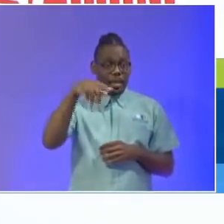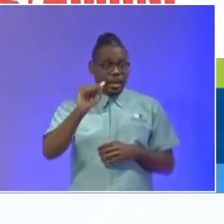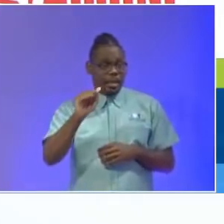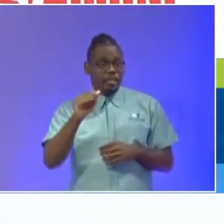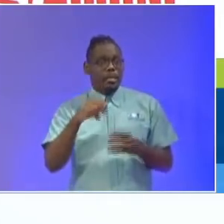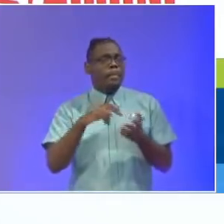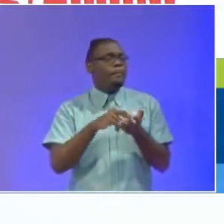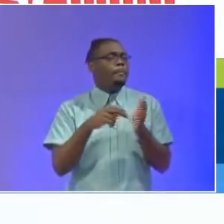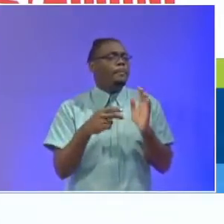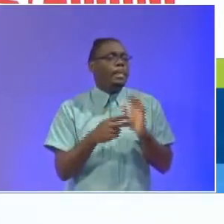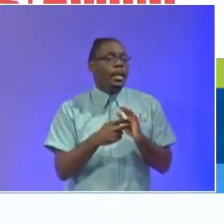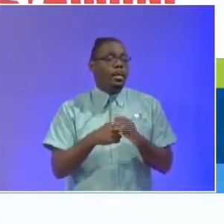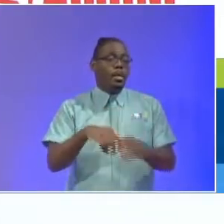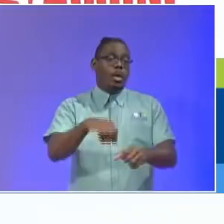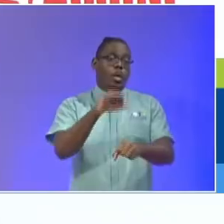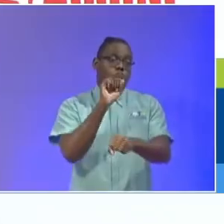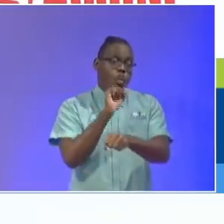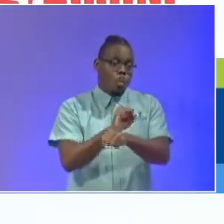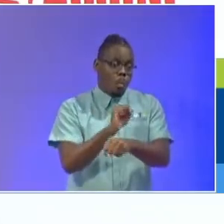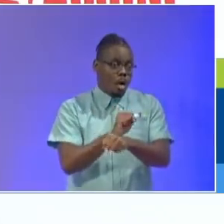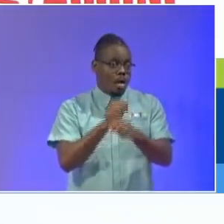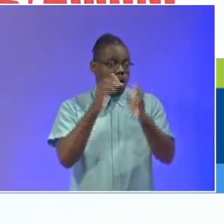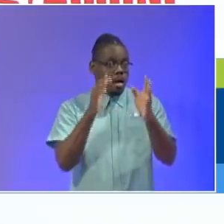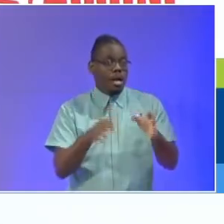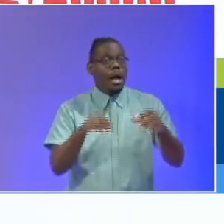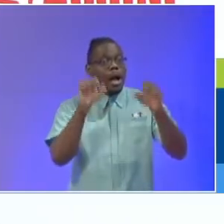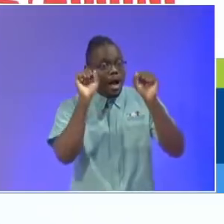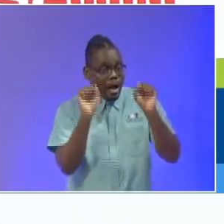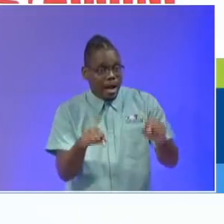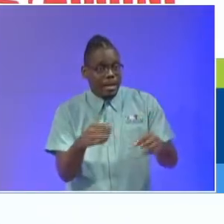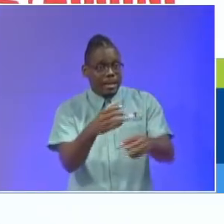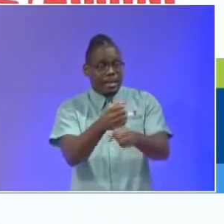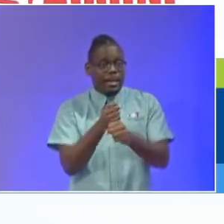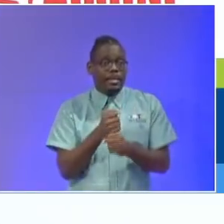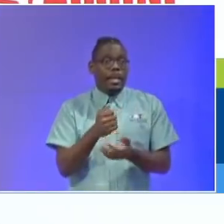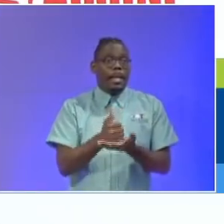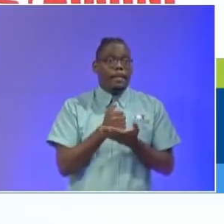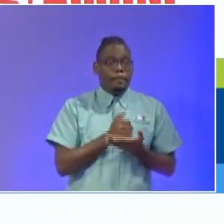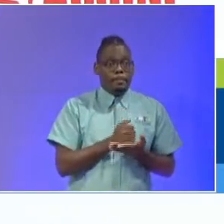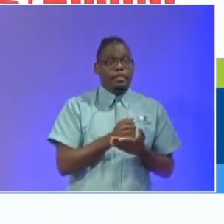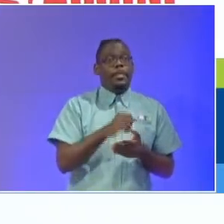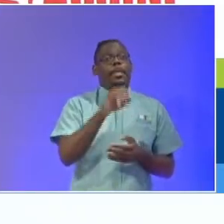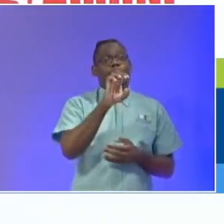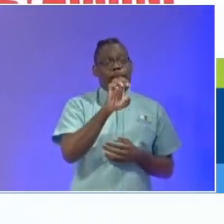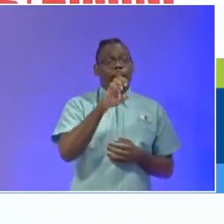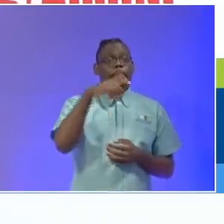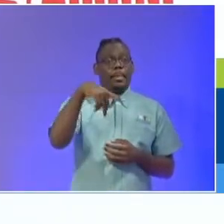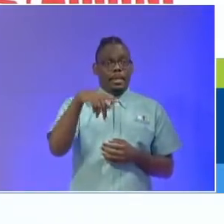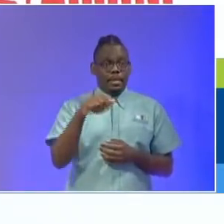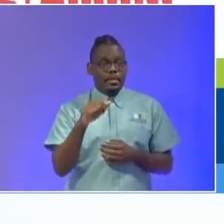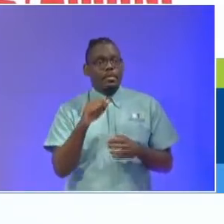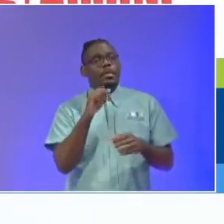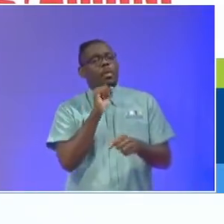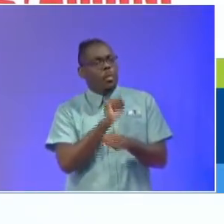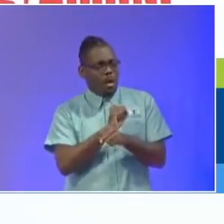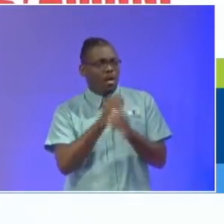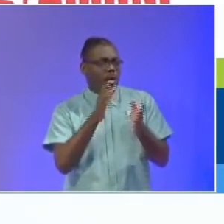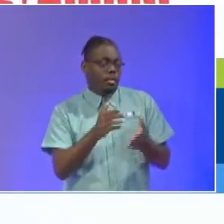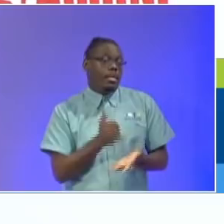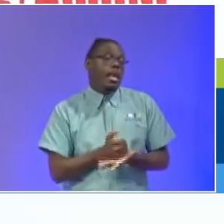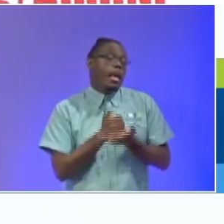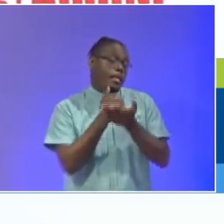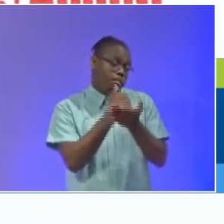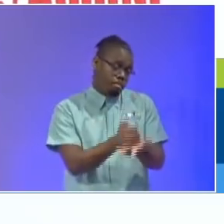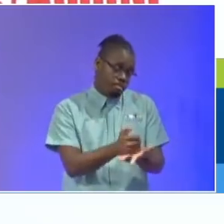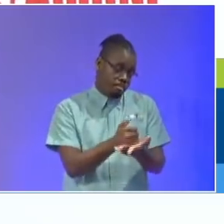Employee EAP, Employee Assistance Program, where any employee who